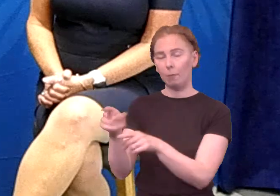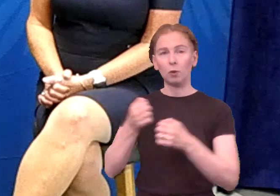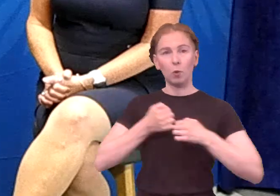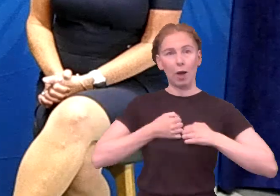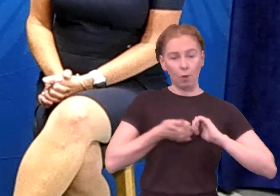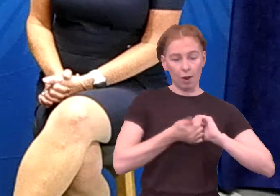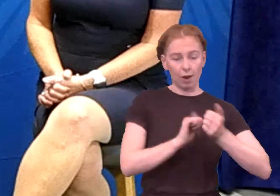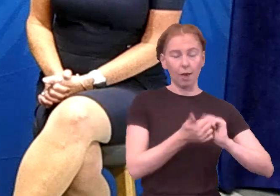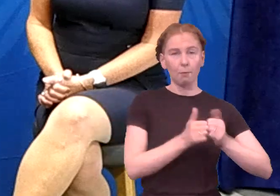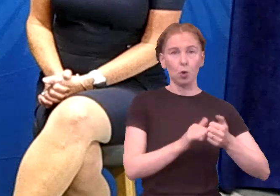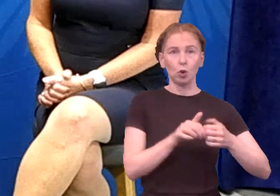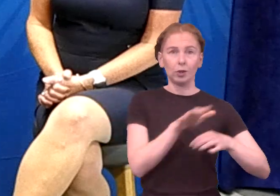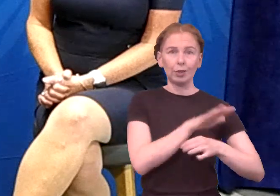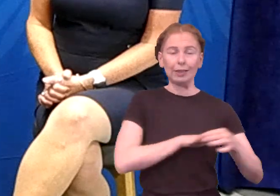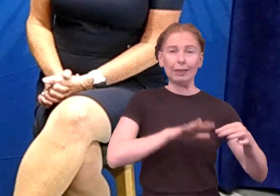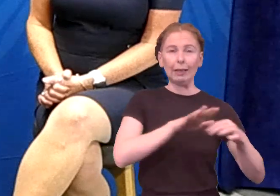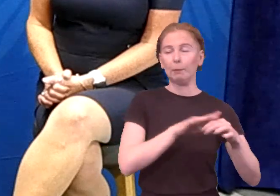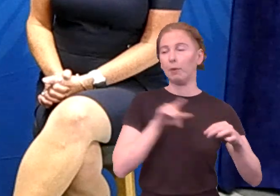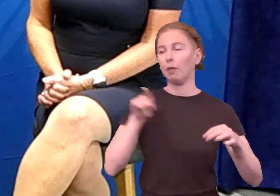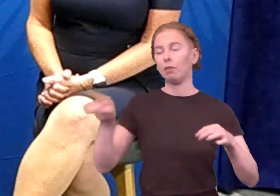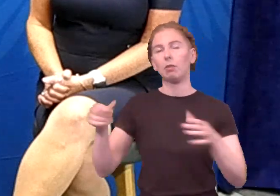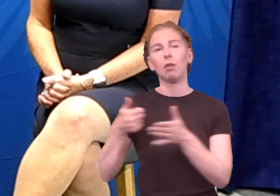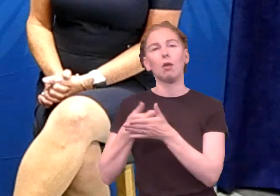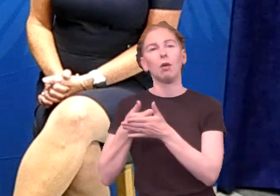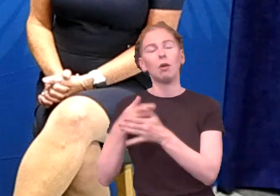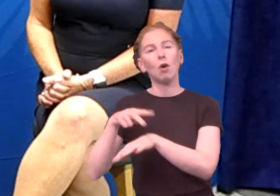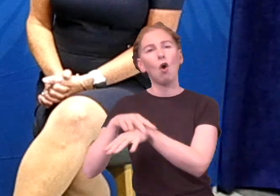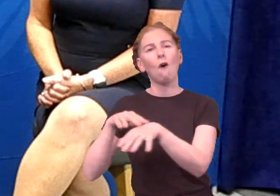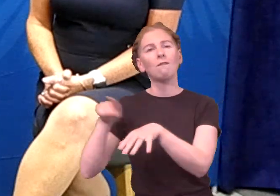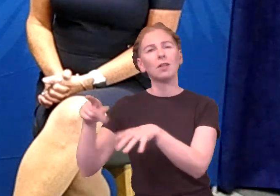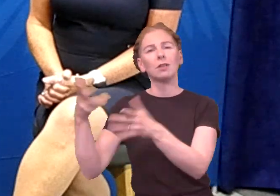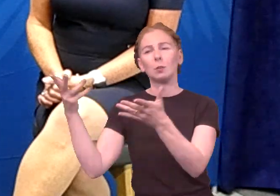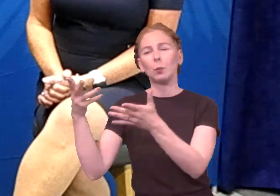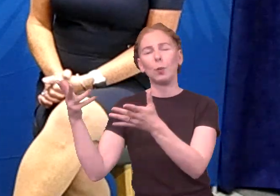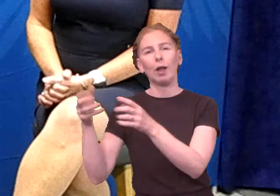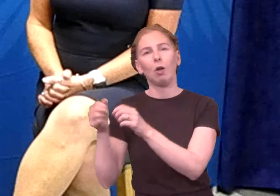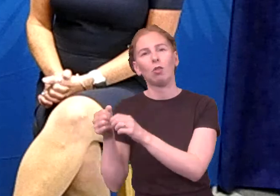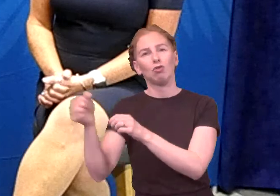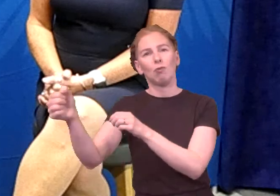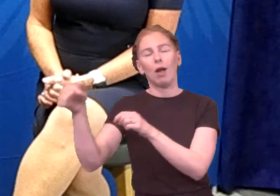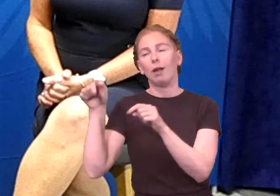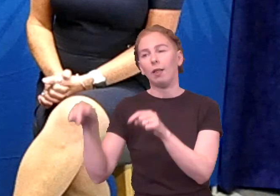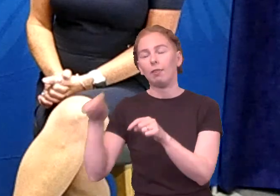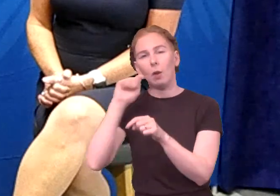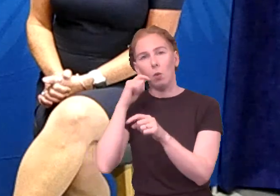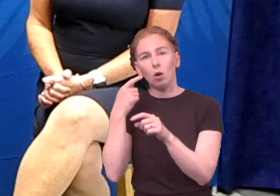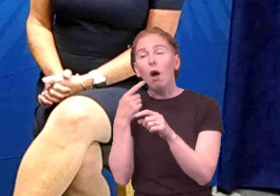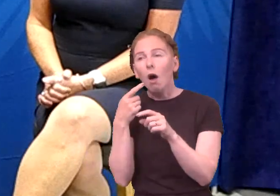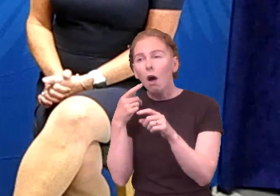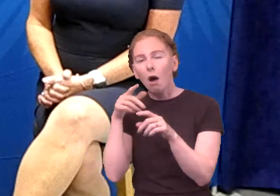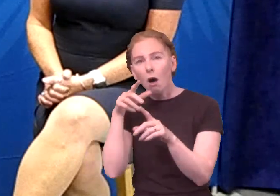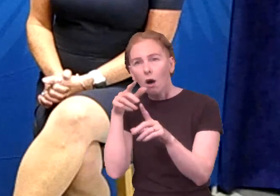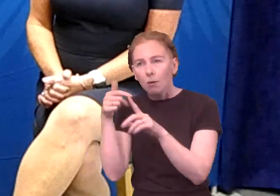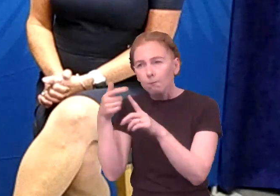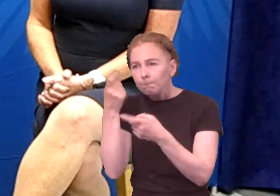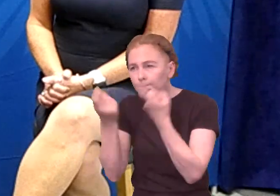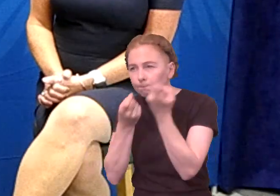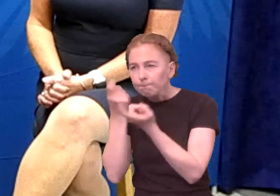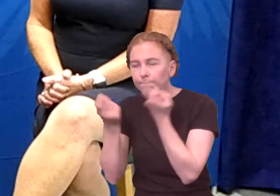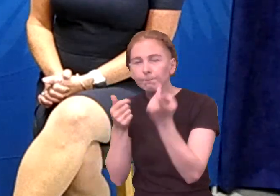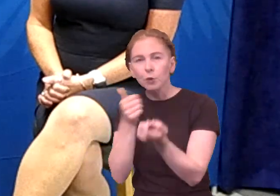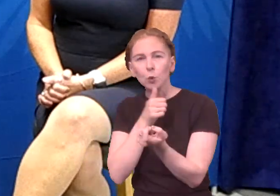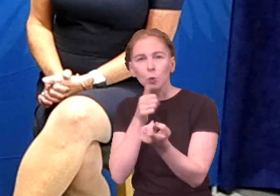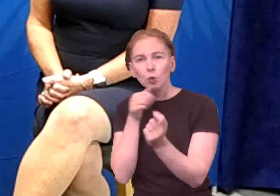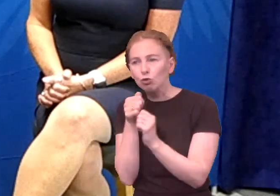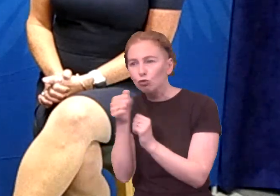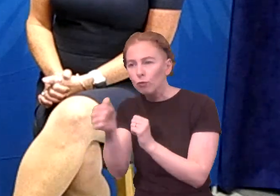their officers on the track side would work to identify victims and exploiters using the rail network